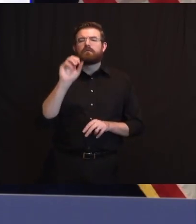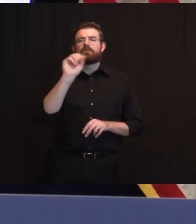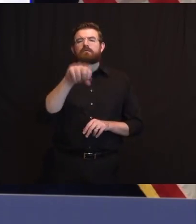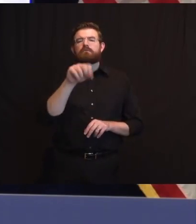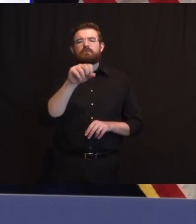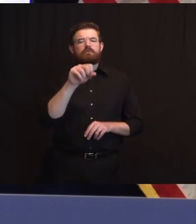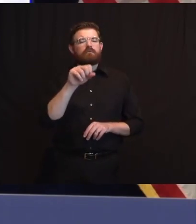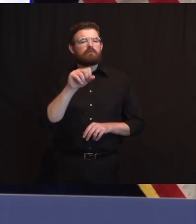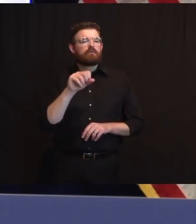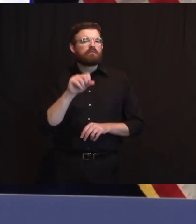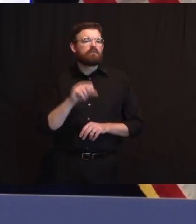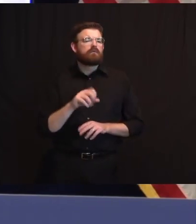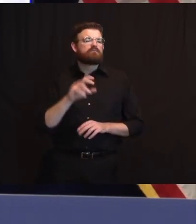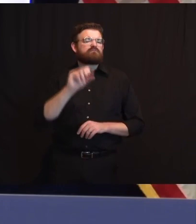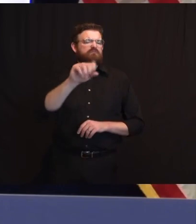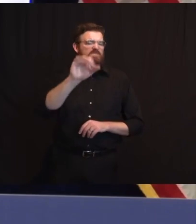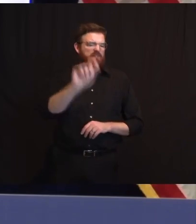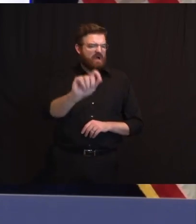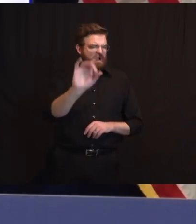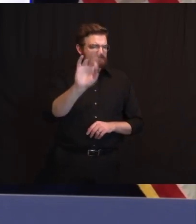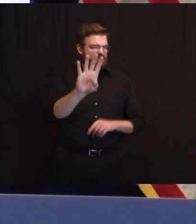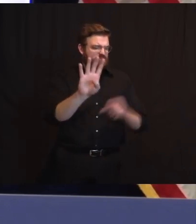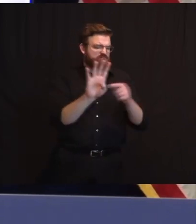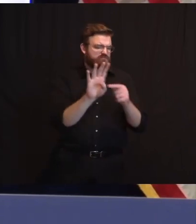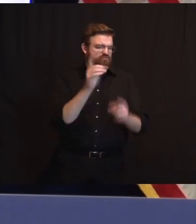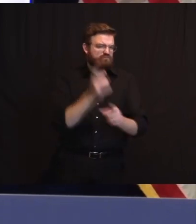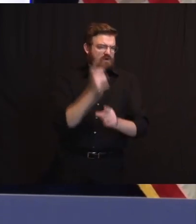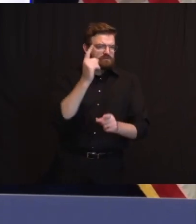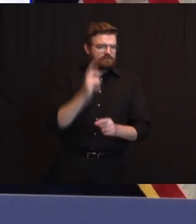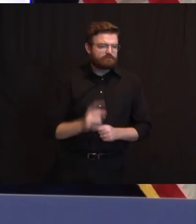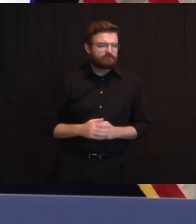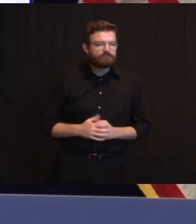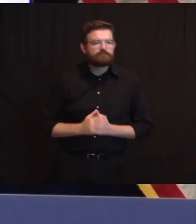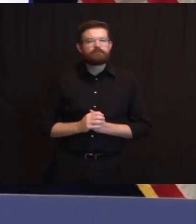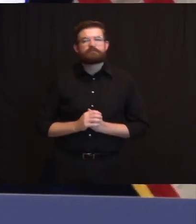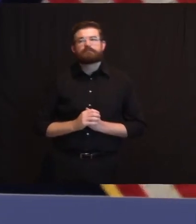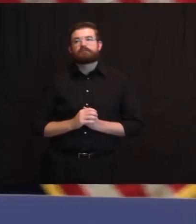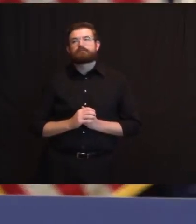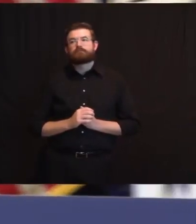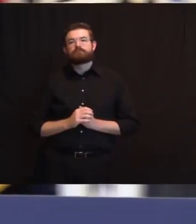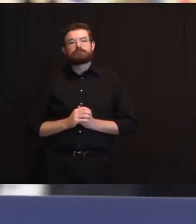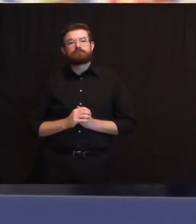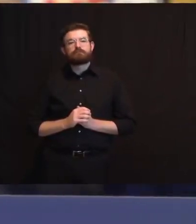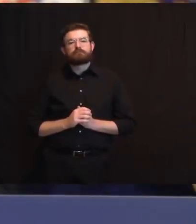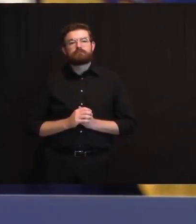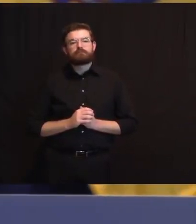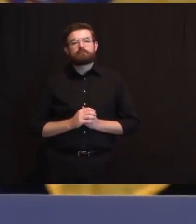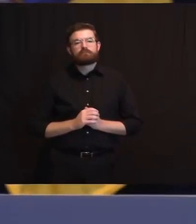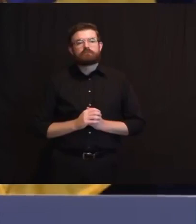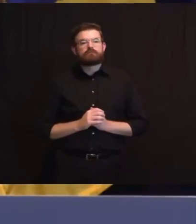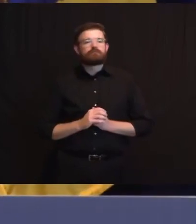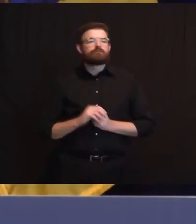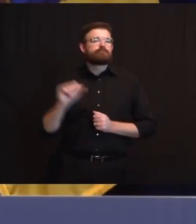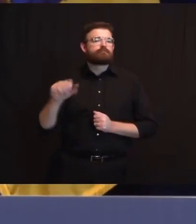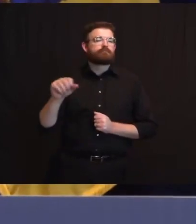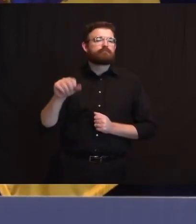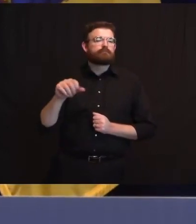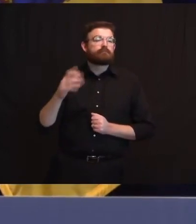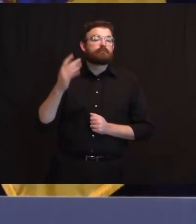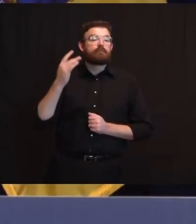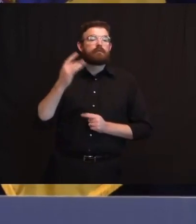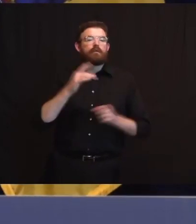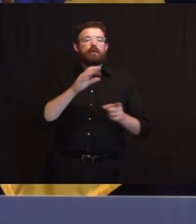being put in. So we're sticking with 0.84. Oh, yeah, definitely Yeah. 0.84. I think that's probably, Matt, exactly what happened, not knowing for